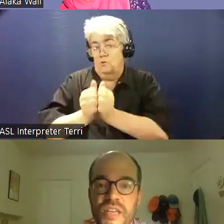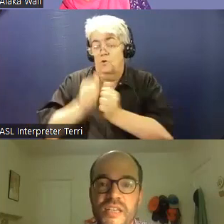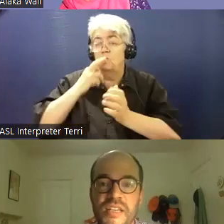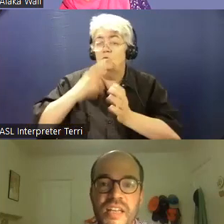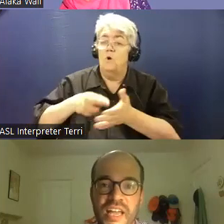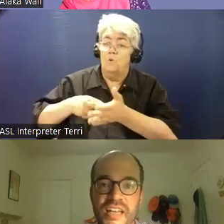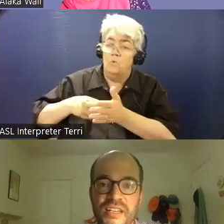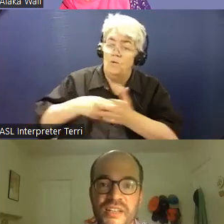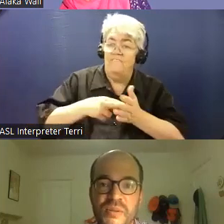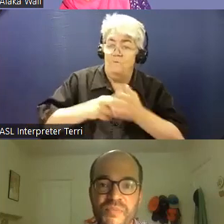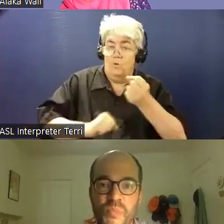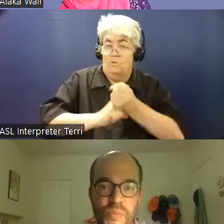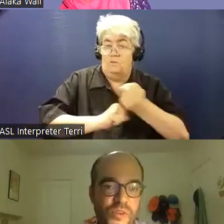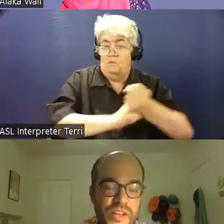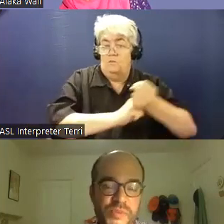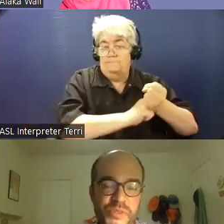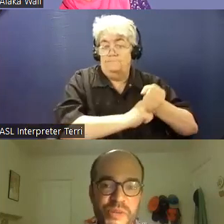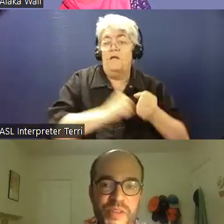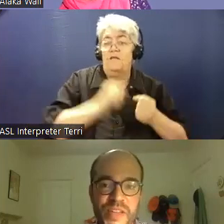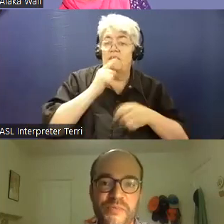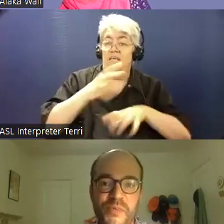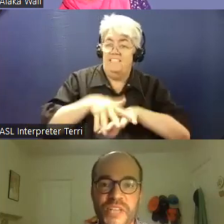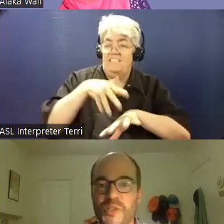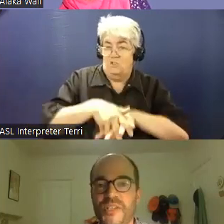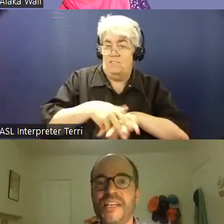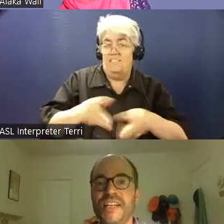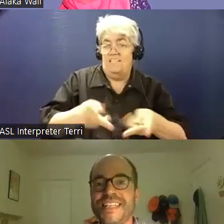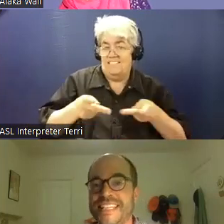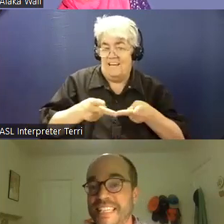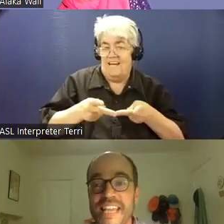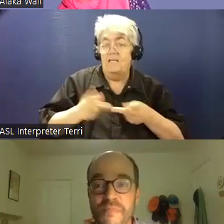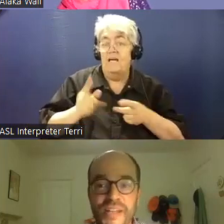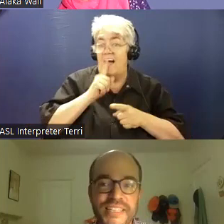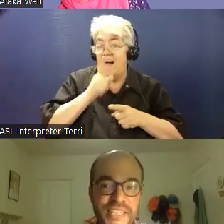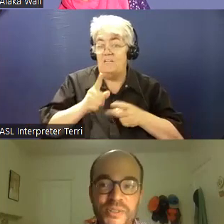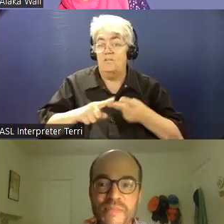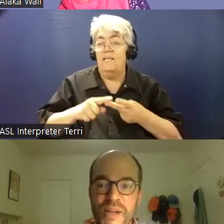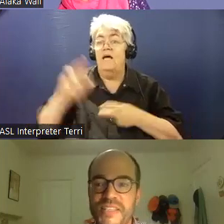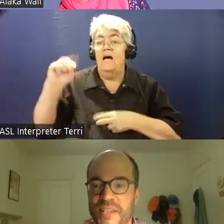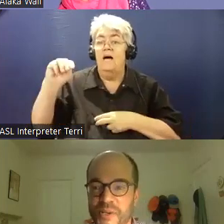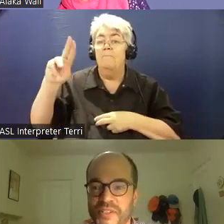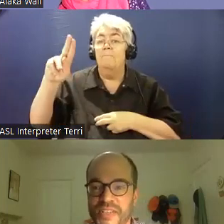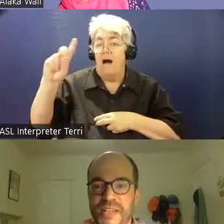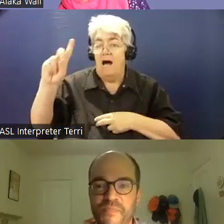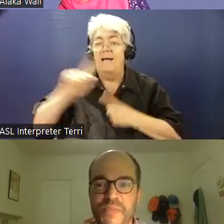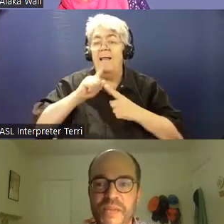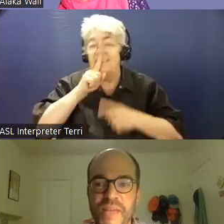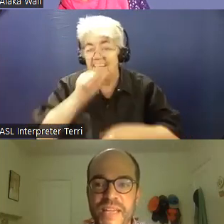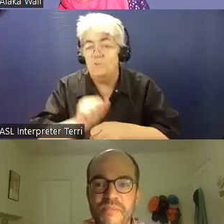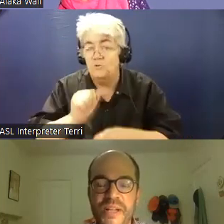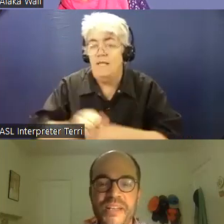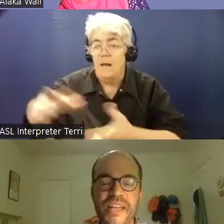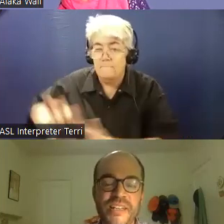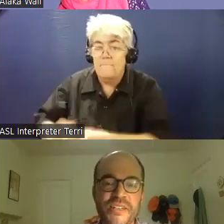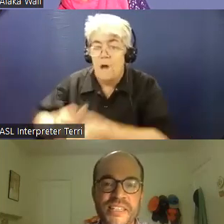indigenous site at Pueblo Grande Museum. And that involves actually slinging mud, literally mudslingers,